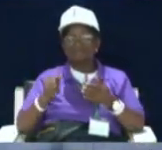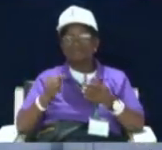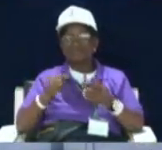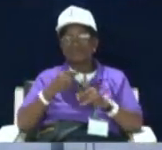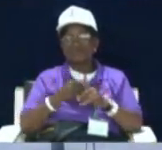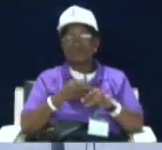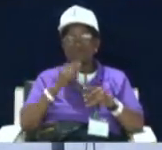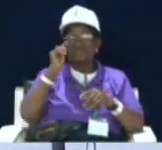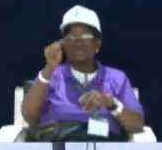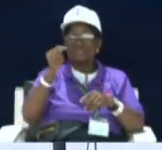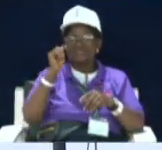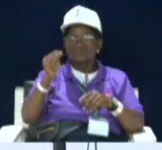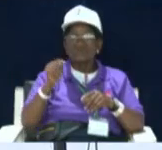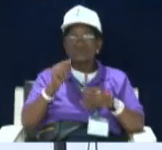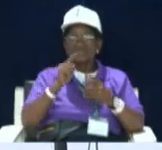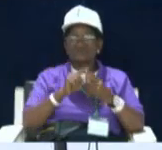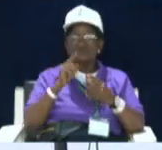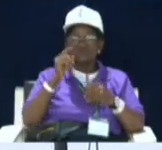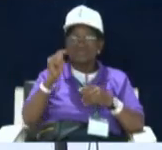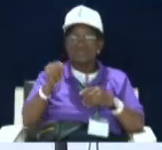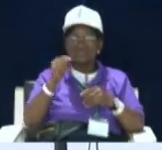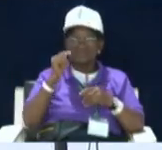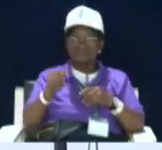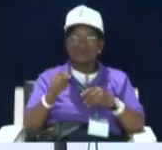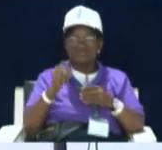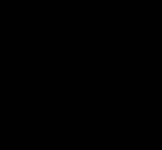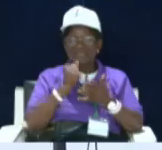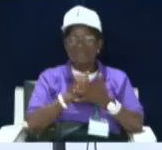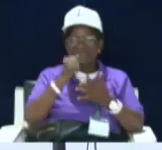from testimonies to testimonies.